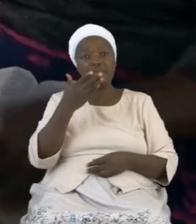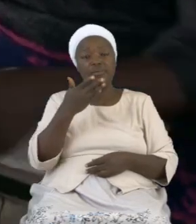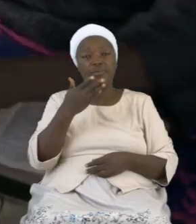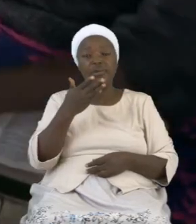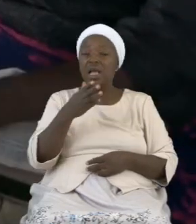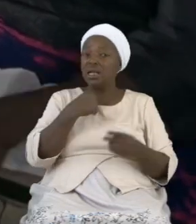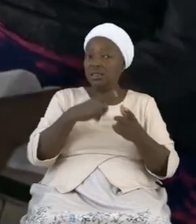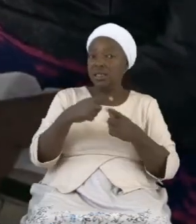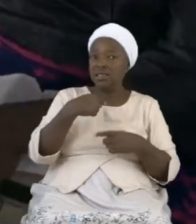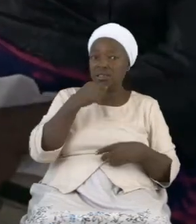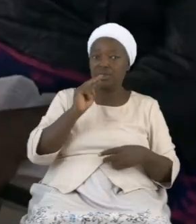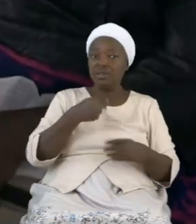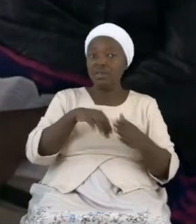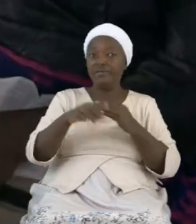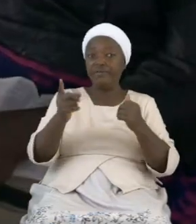1 John